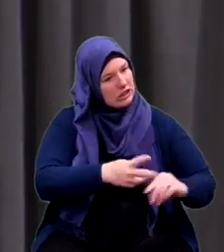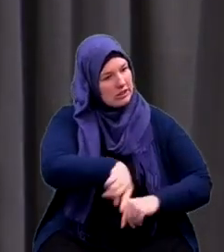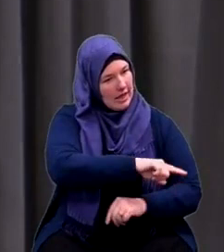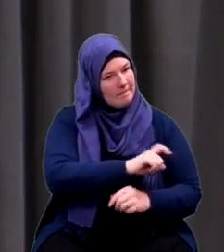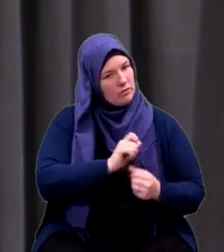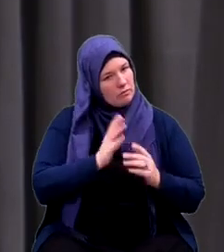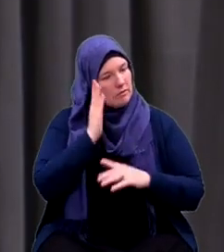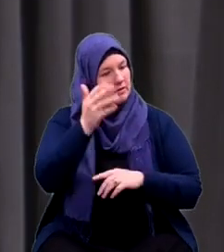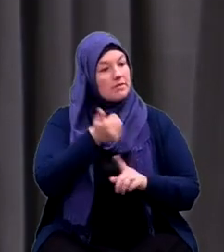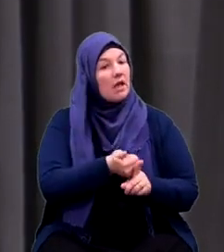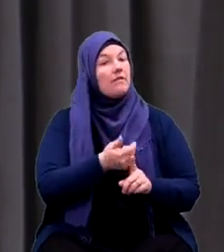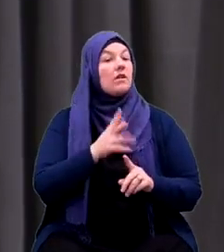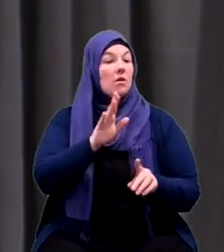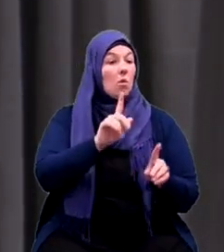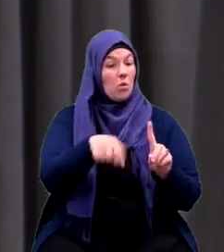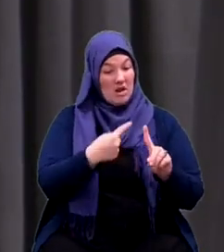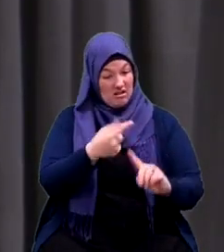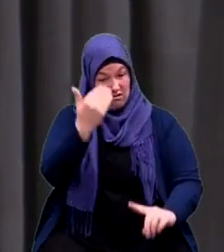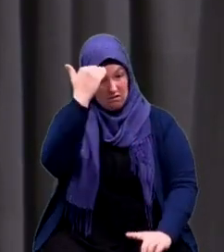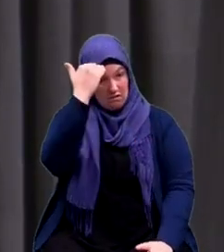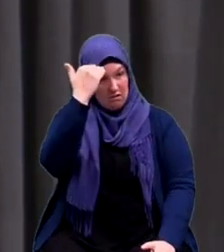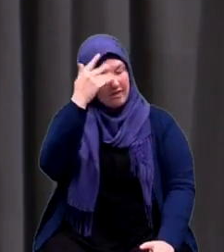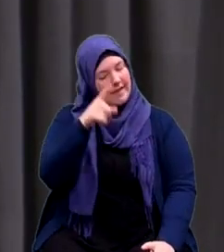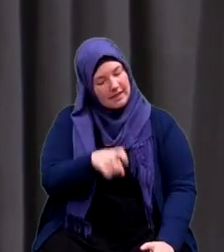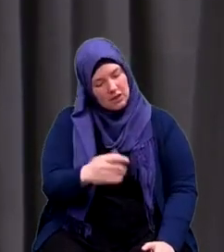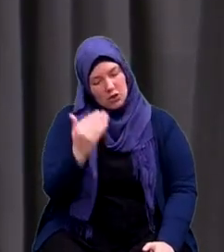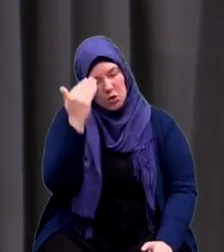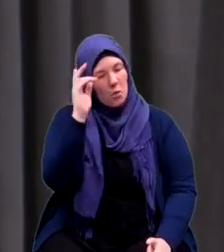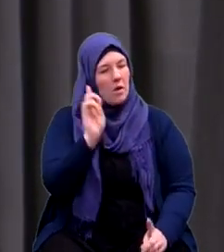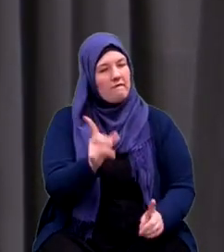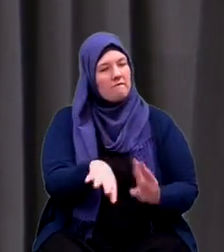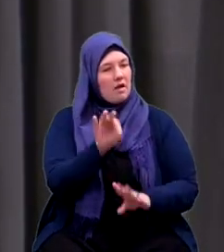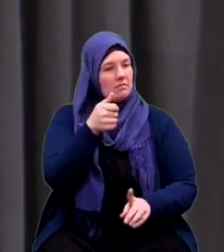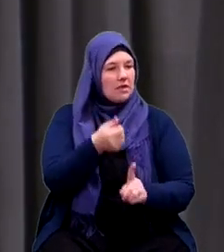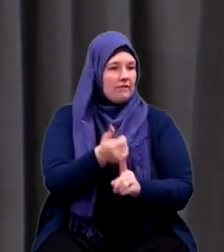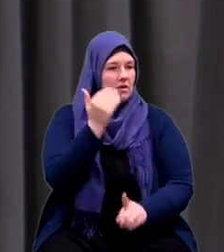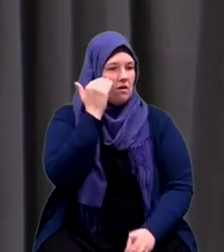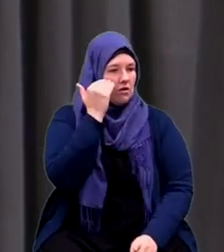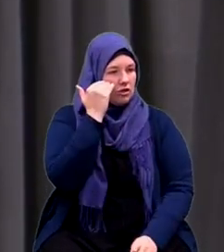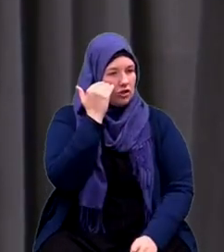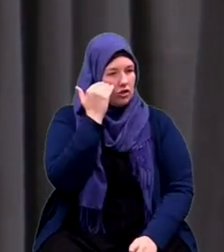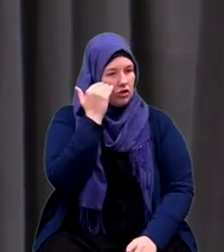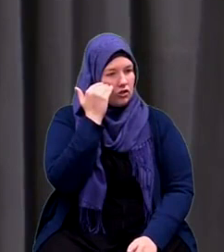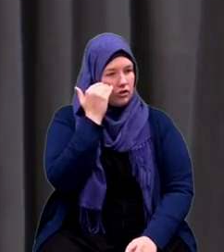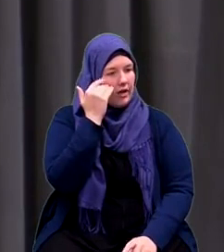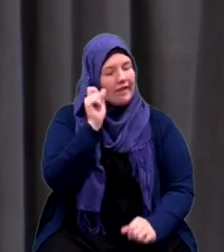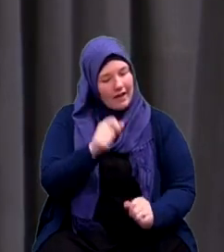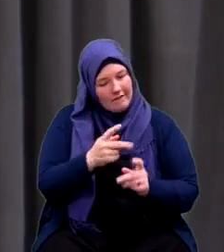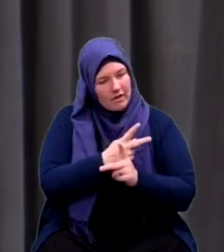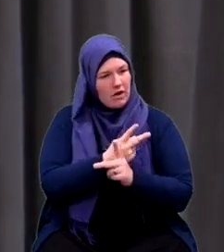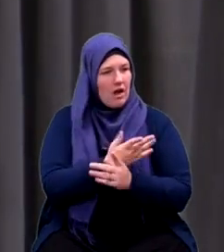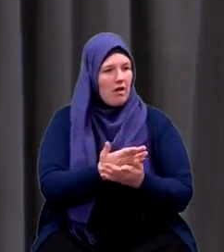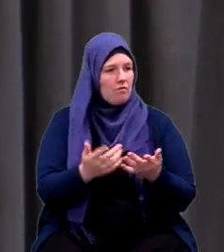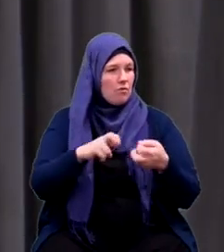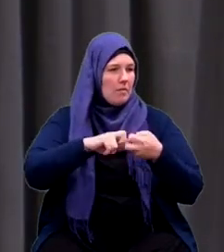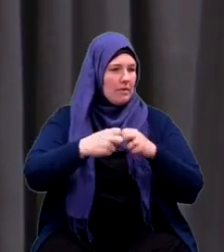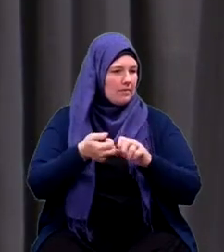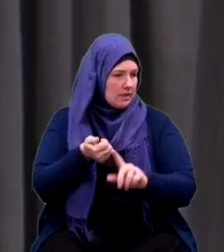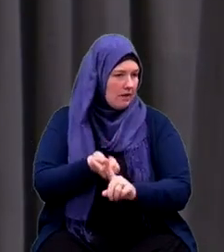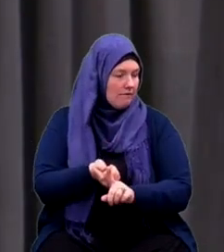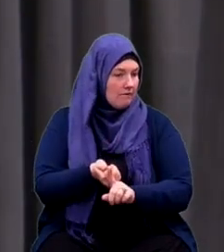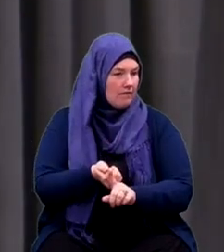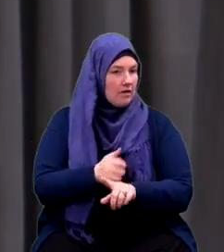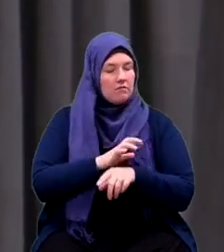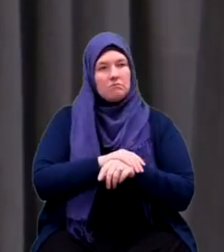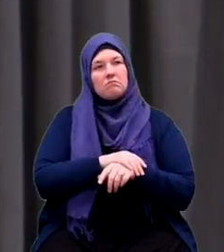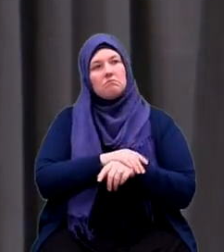knowledge, they need to know where are the sources of knowledge they should pick. Whether it is in